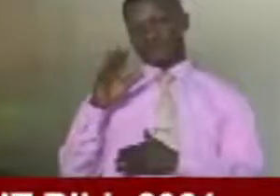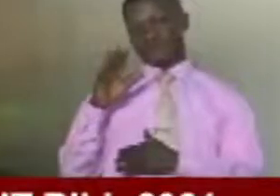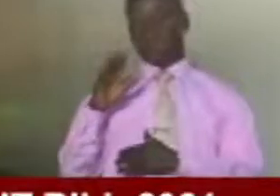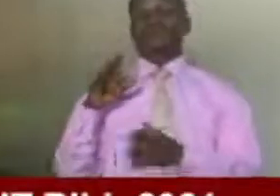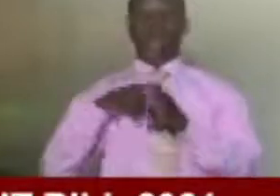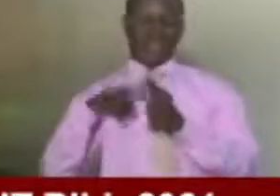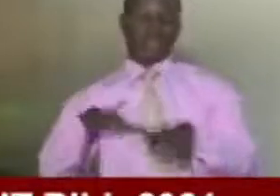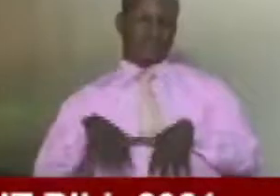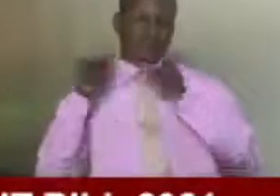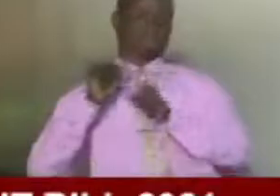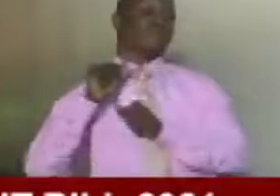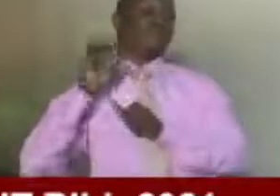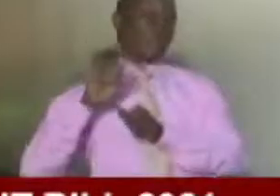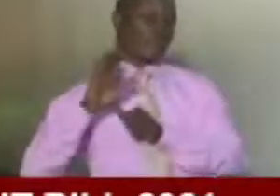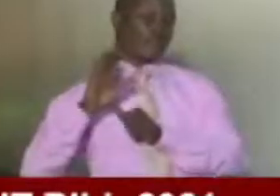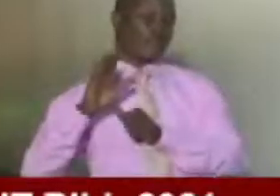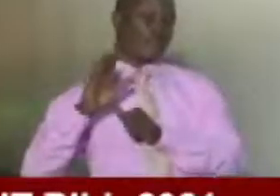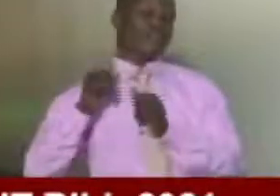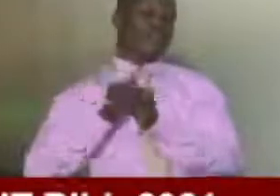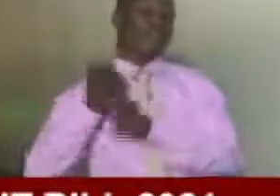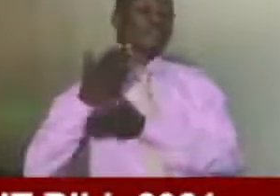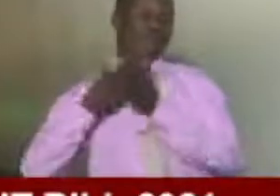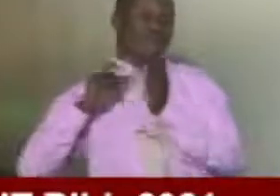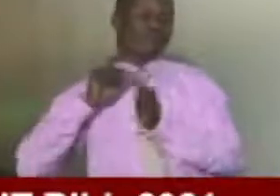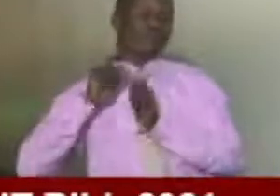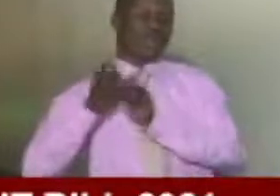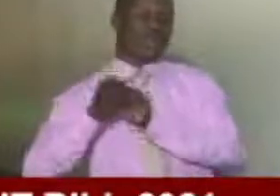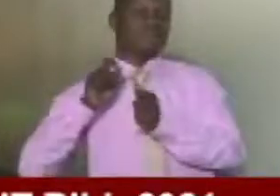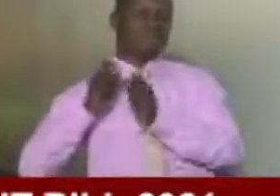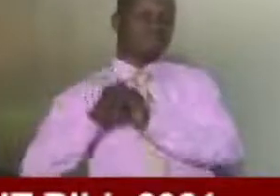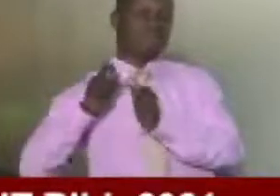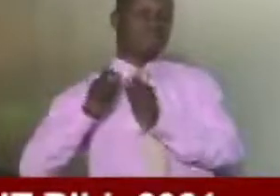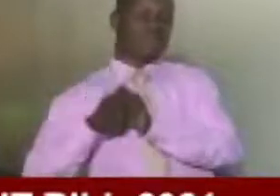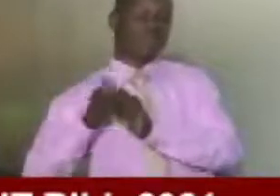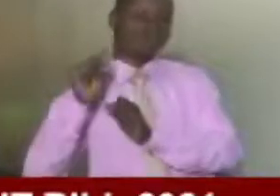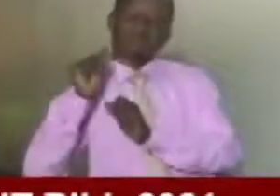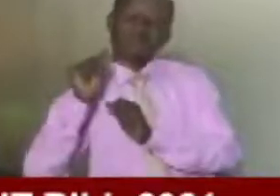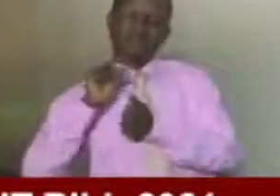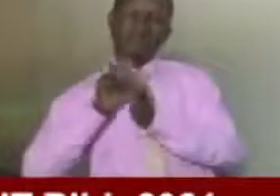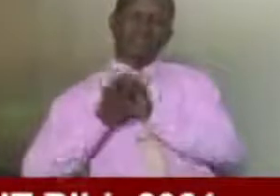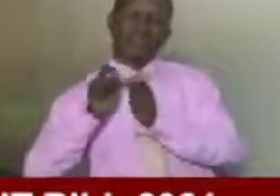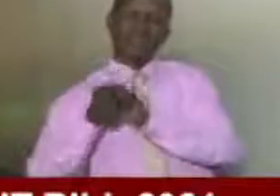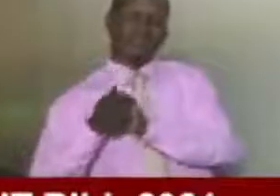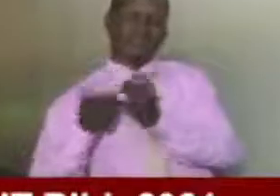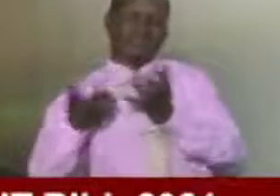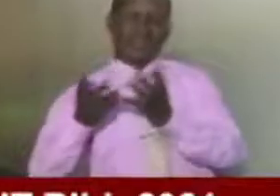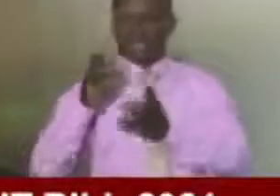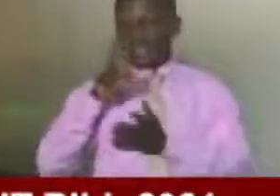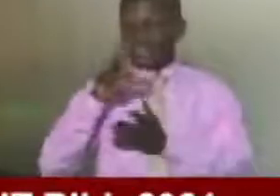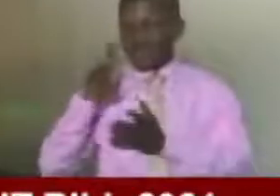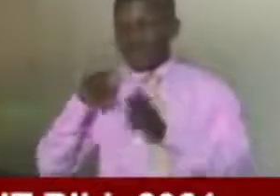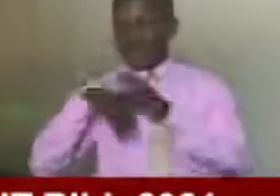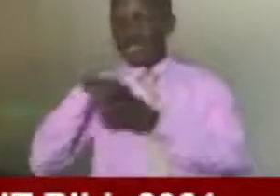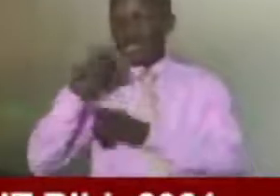adopted 5 with some adjustments, so you can say partial adoption. So 31 out of